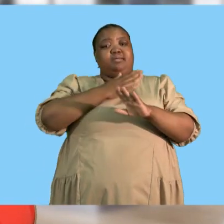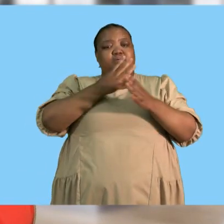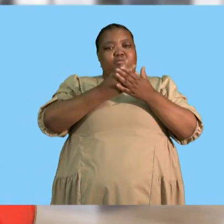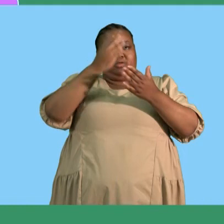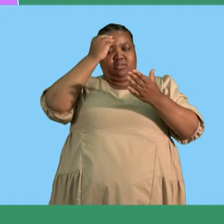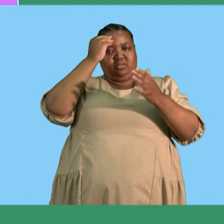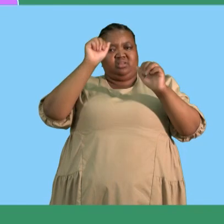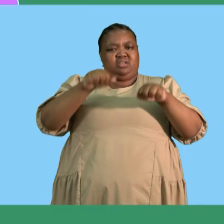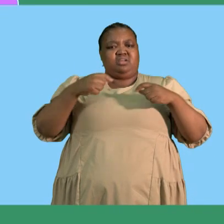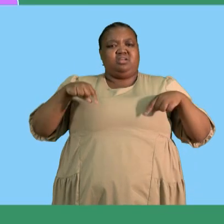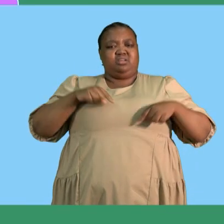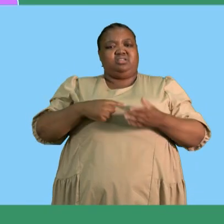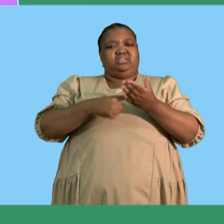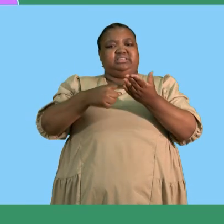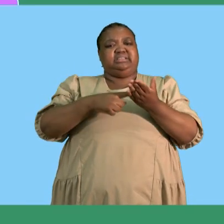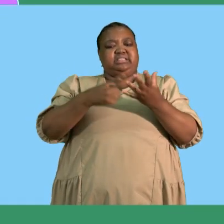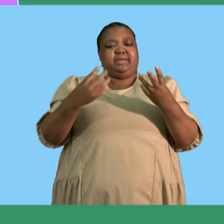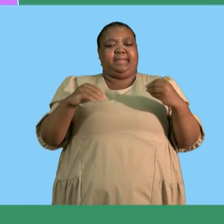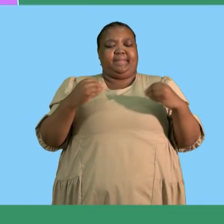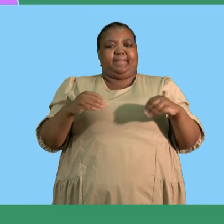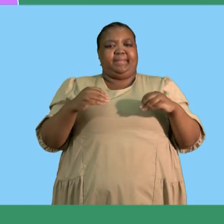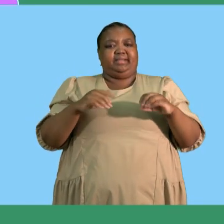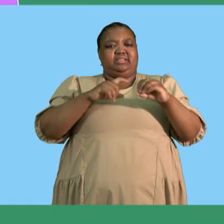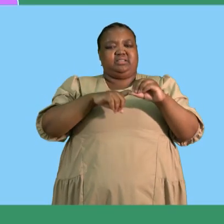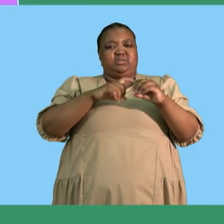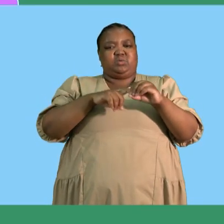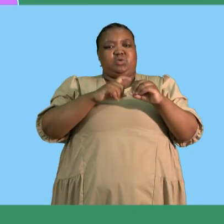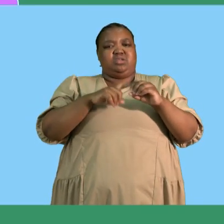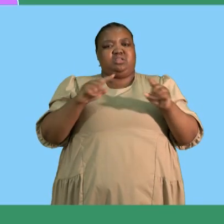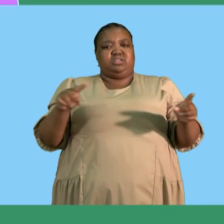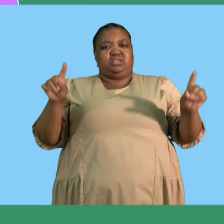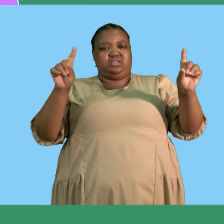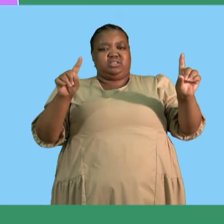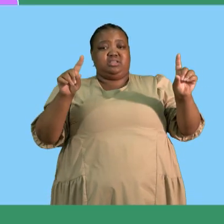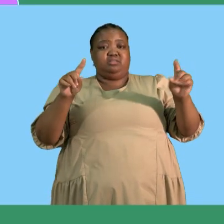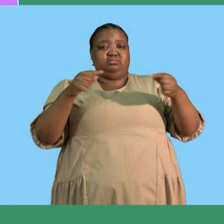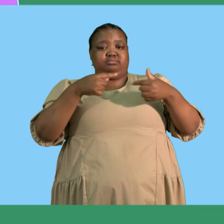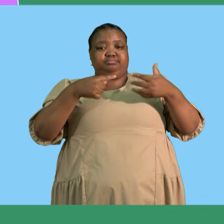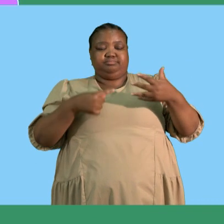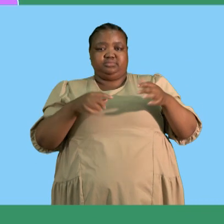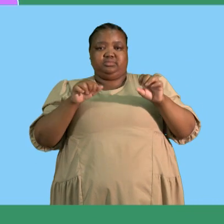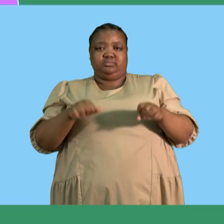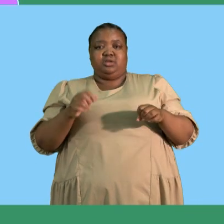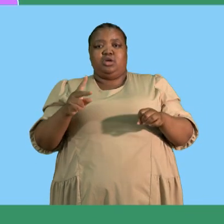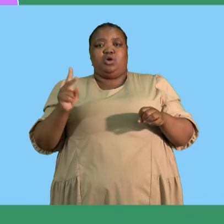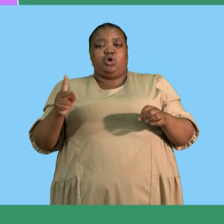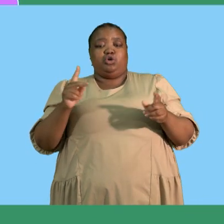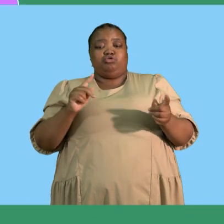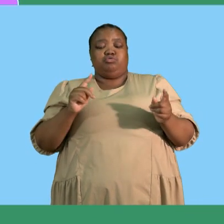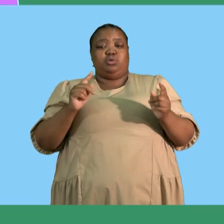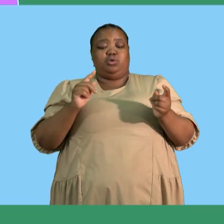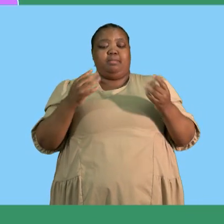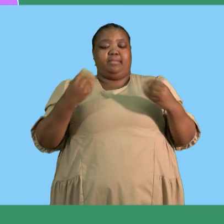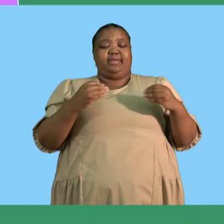in the previous lesson, we discussed entrepreneurial qualities and their success factors. We also looked